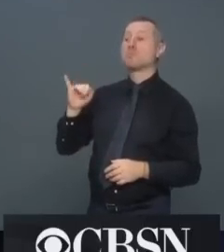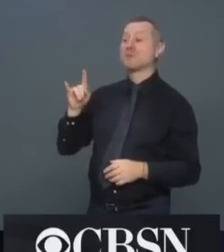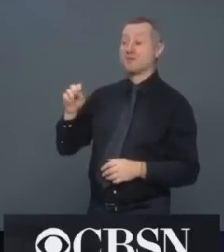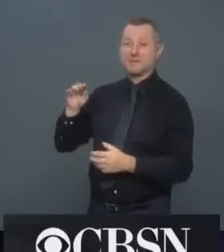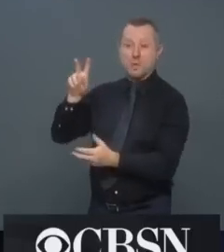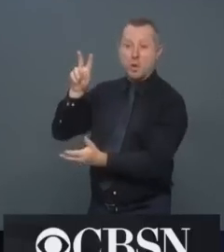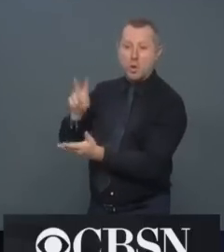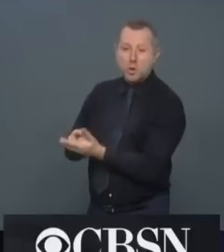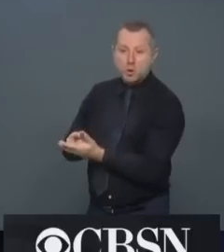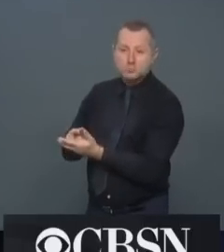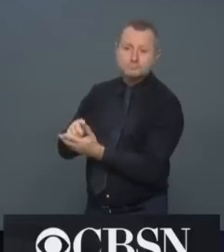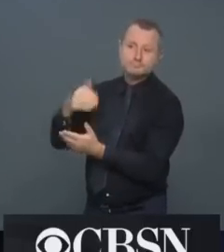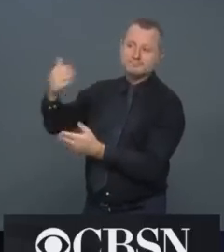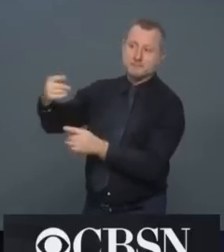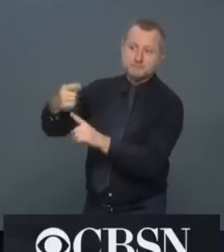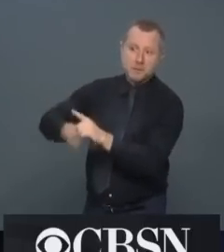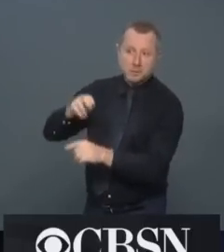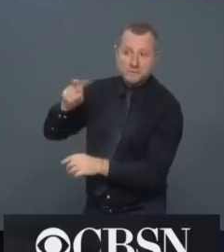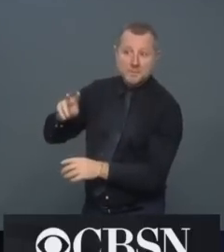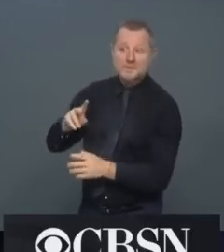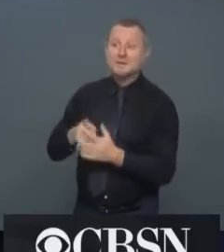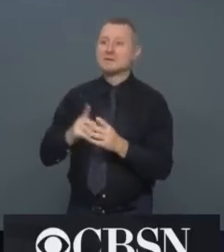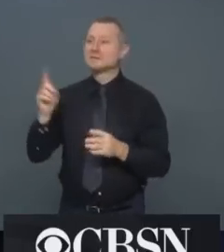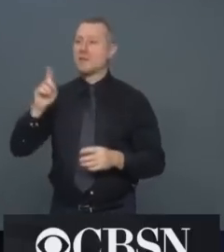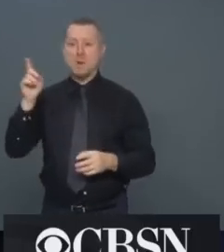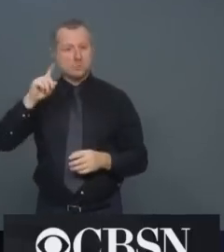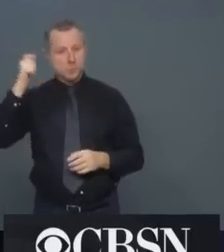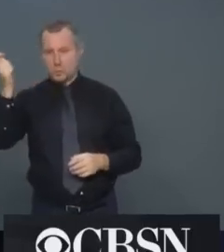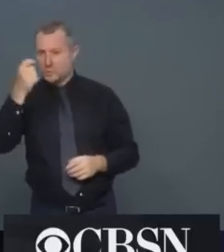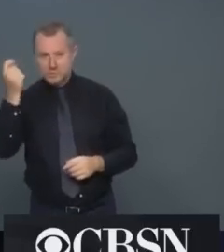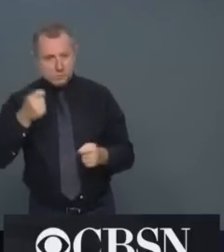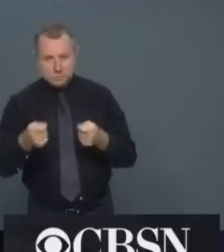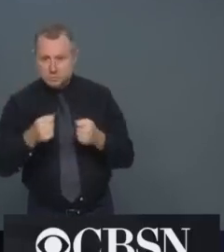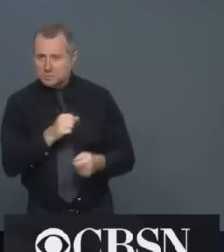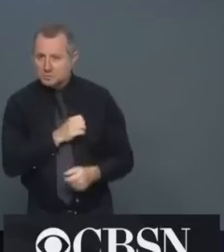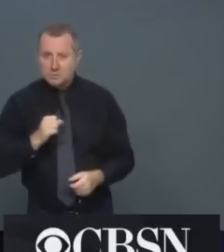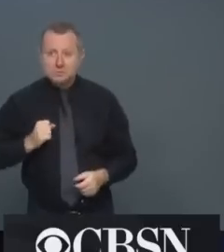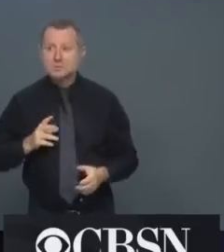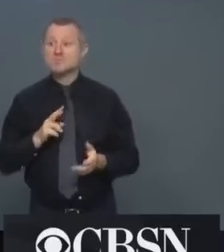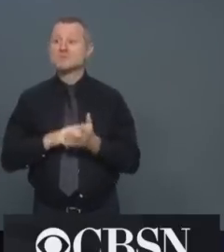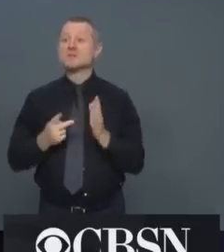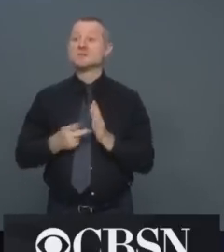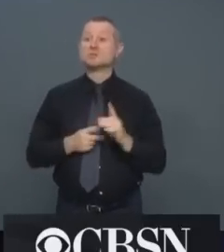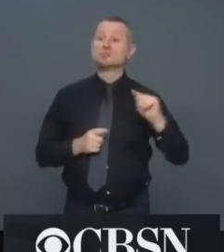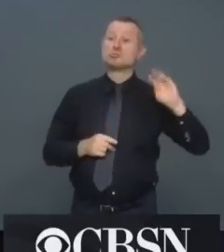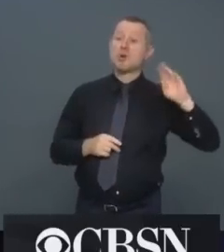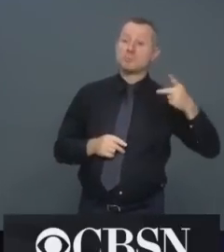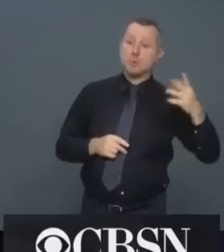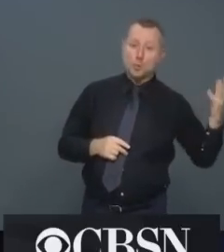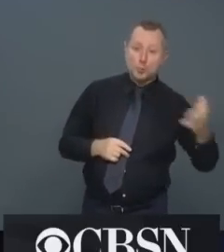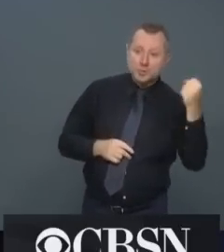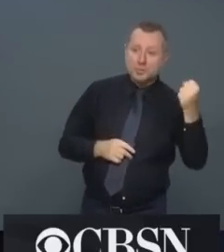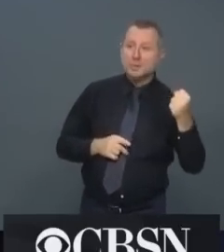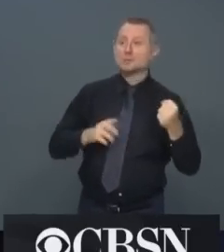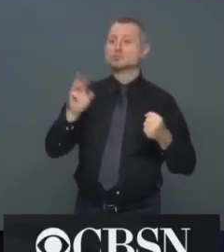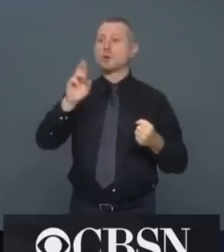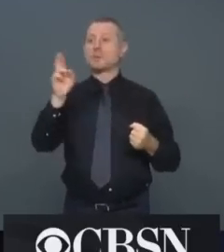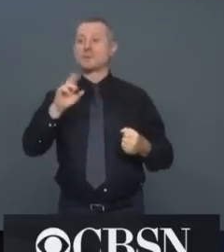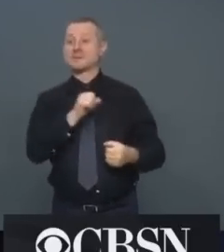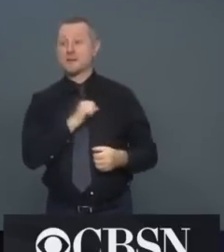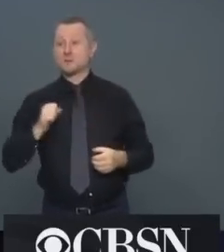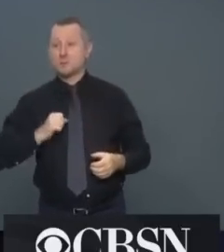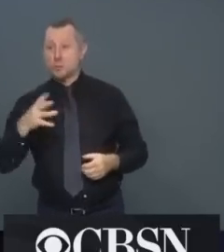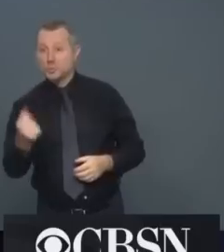win the Senate. And it means we have Trump and a Republican Senate, right? Which means we